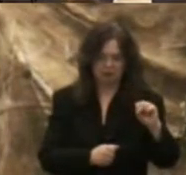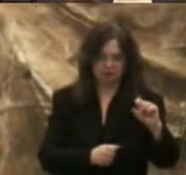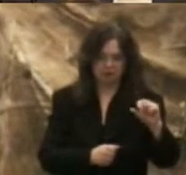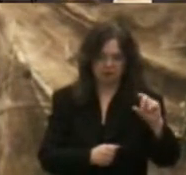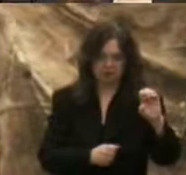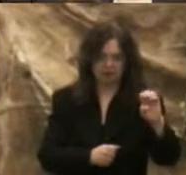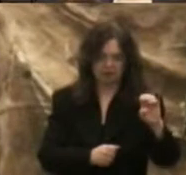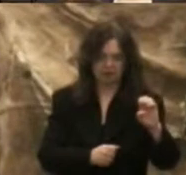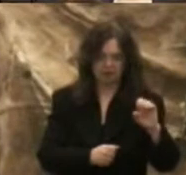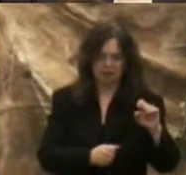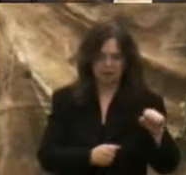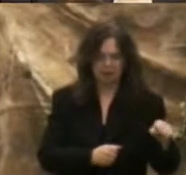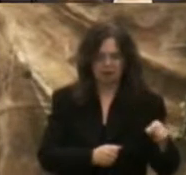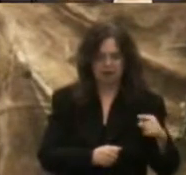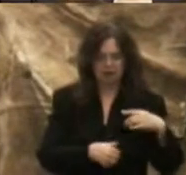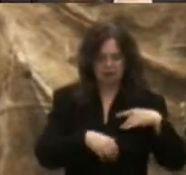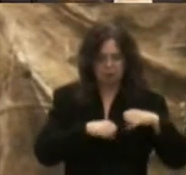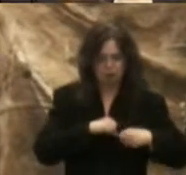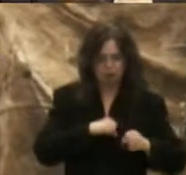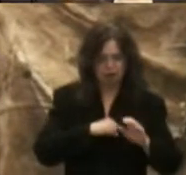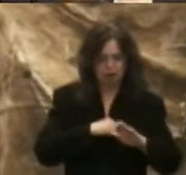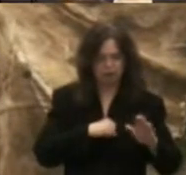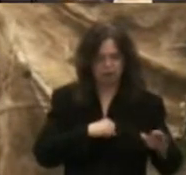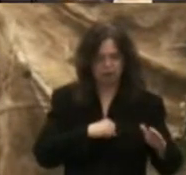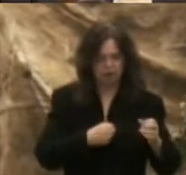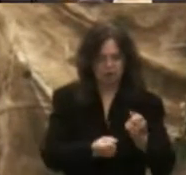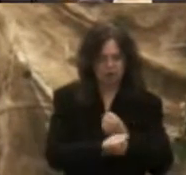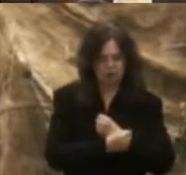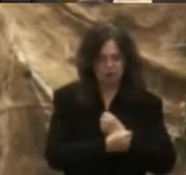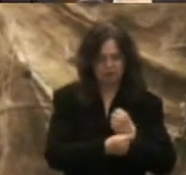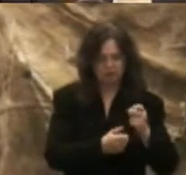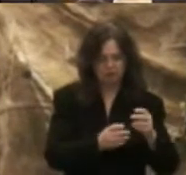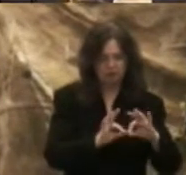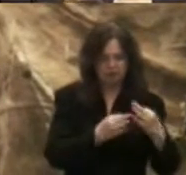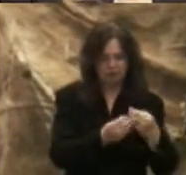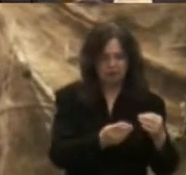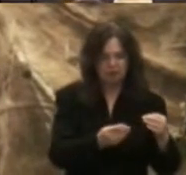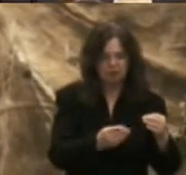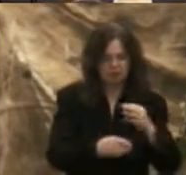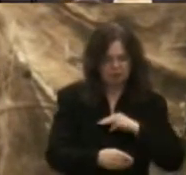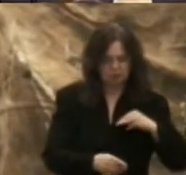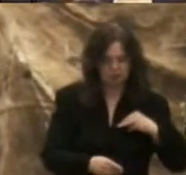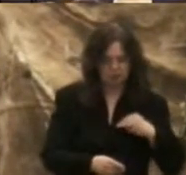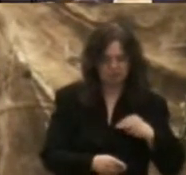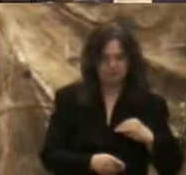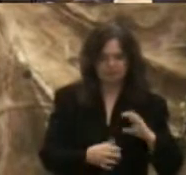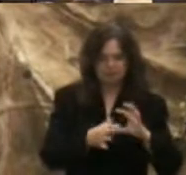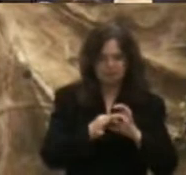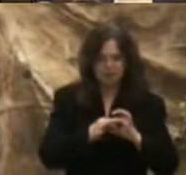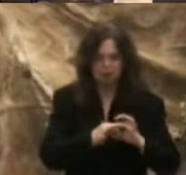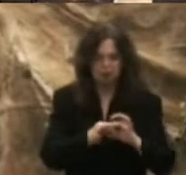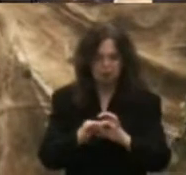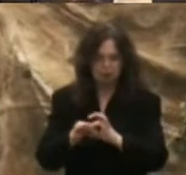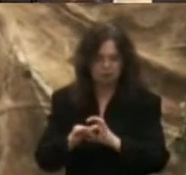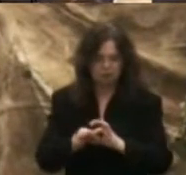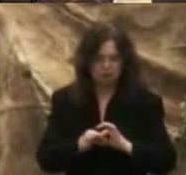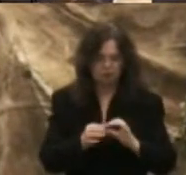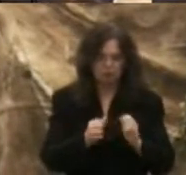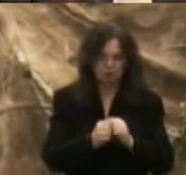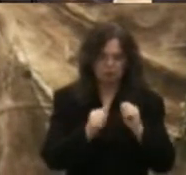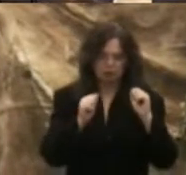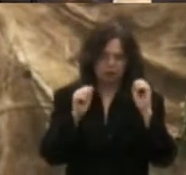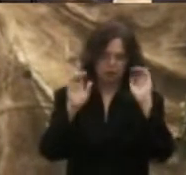loved ones. Bind us together with your surpassing mercy and bring us to our final union with all the